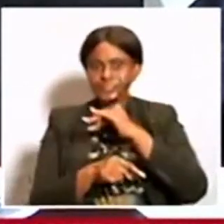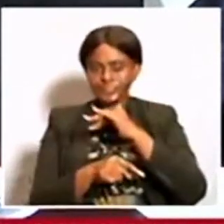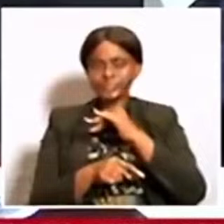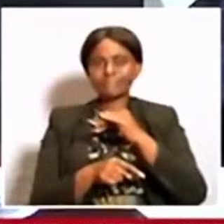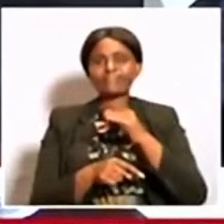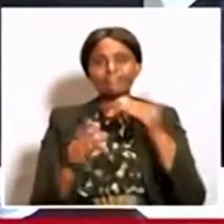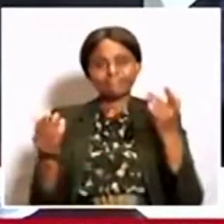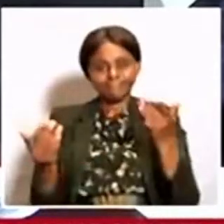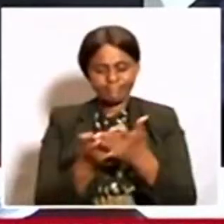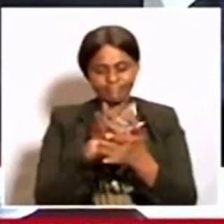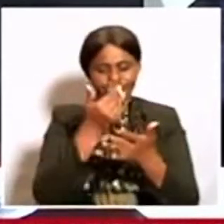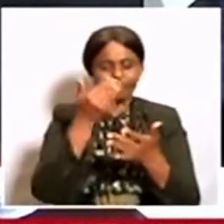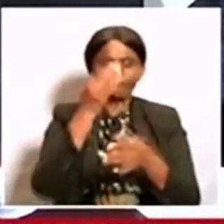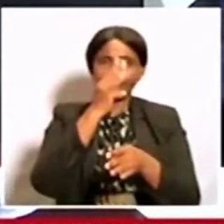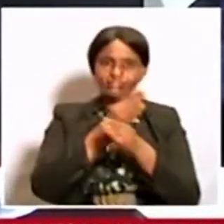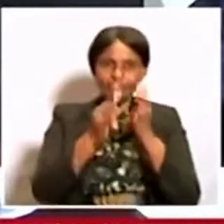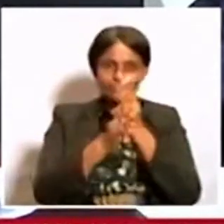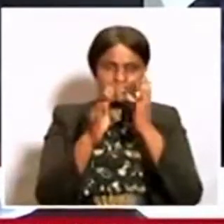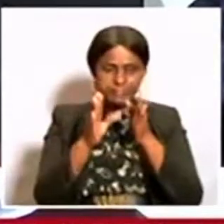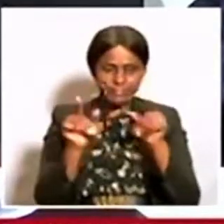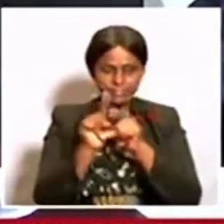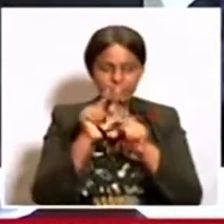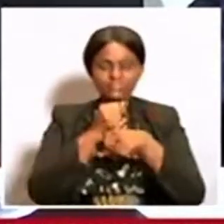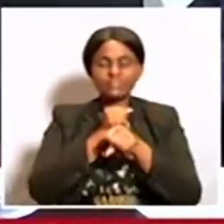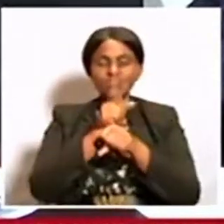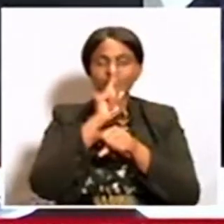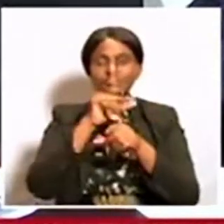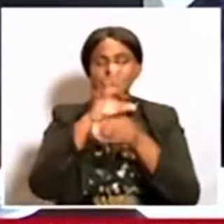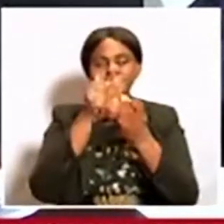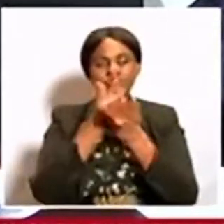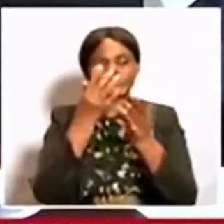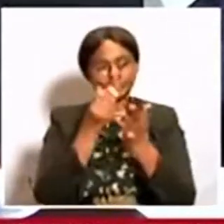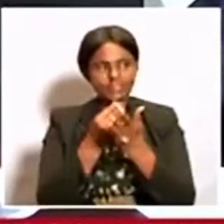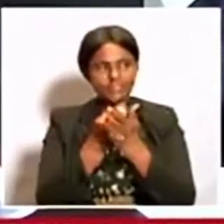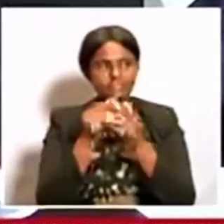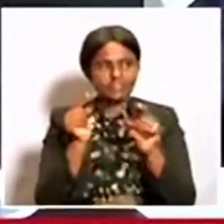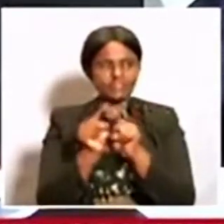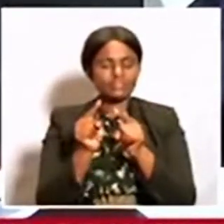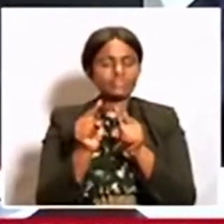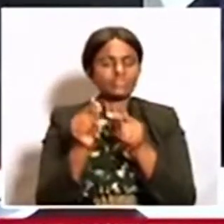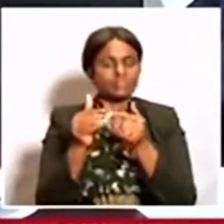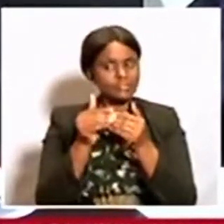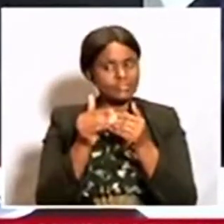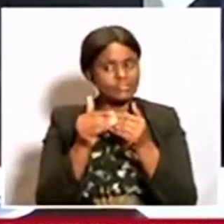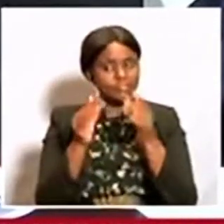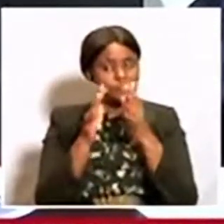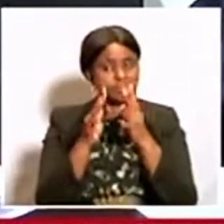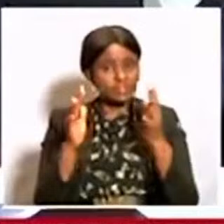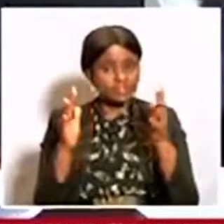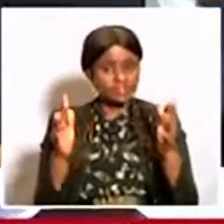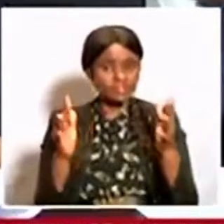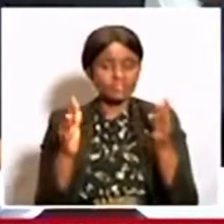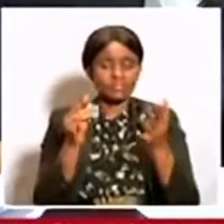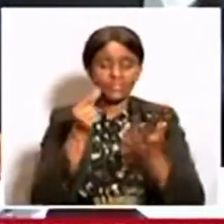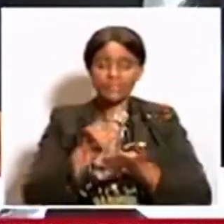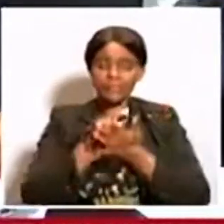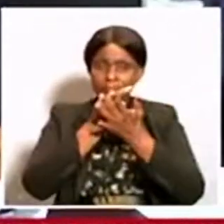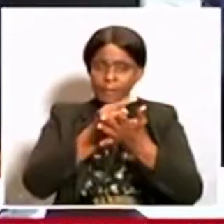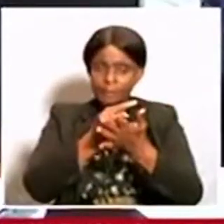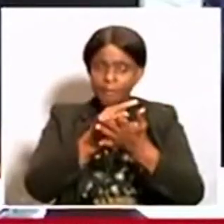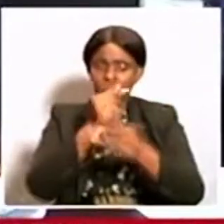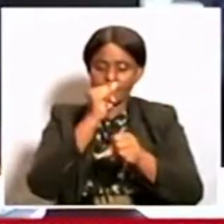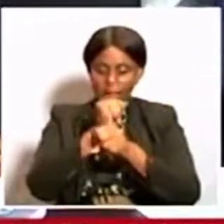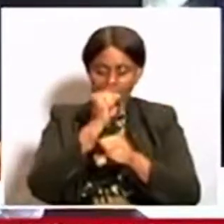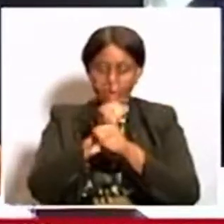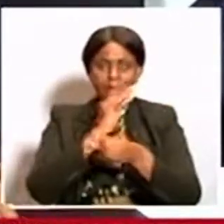new contractors and to ensure that funds are expended once the works